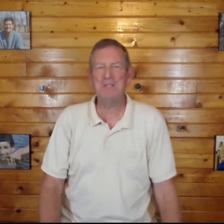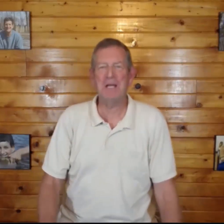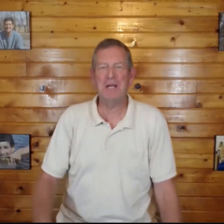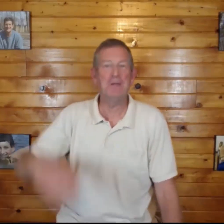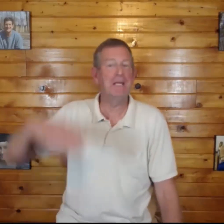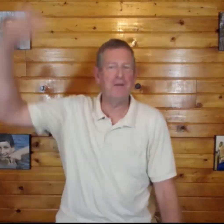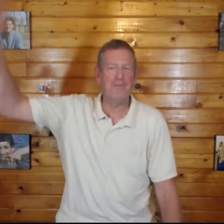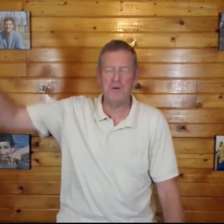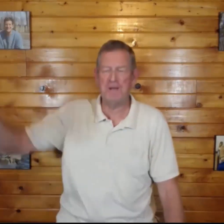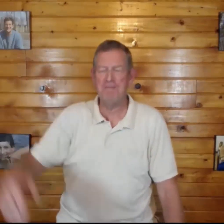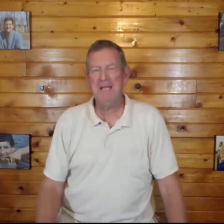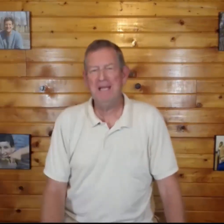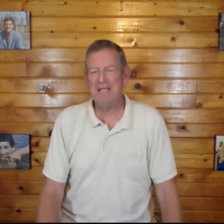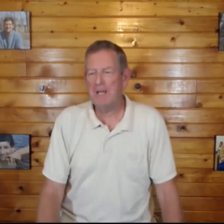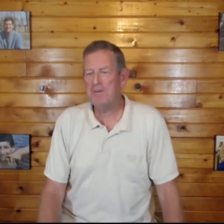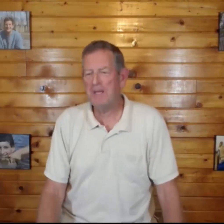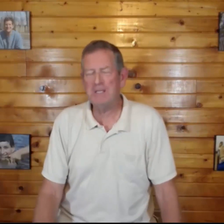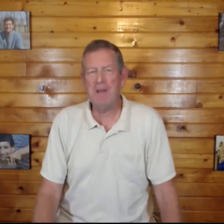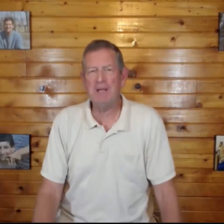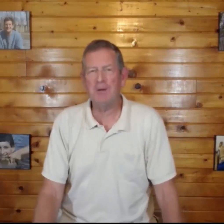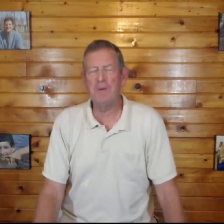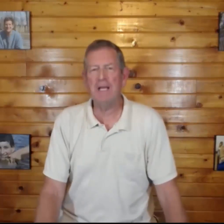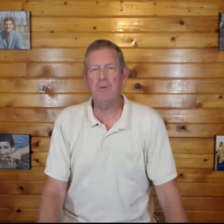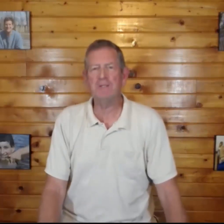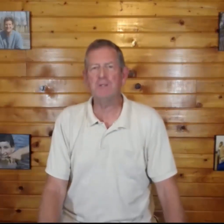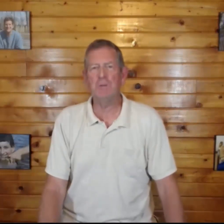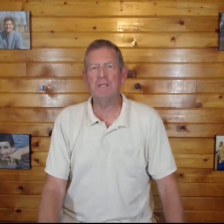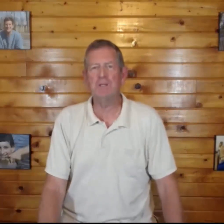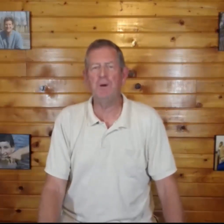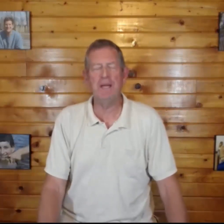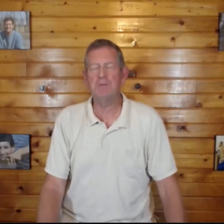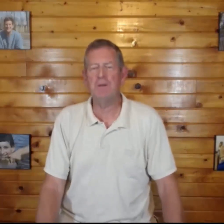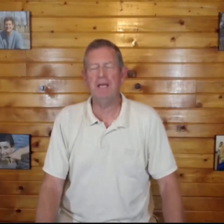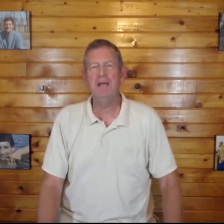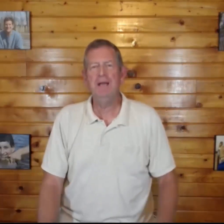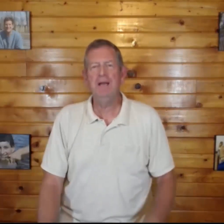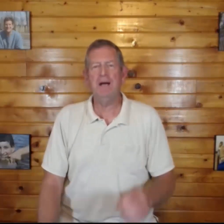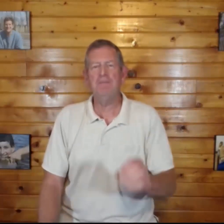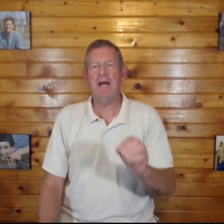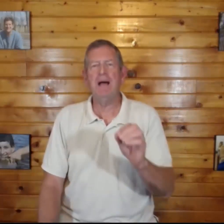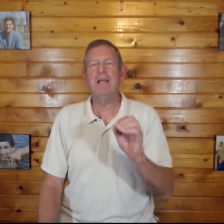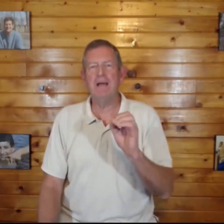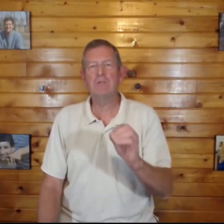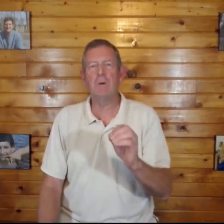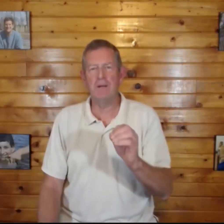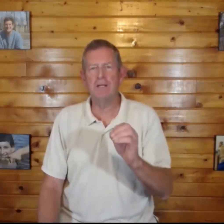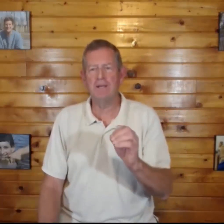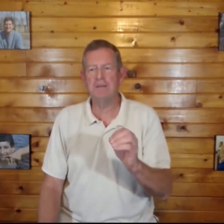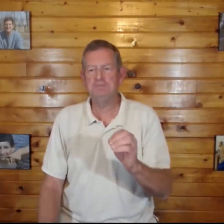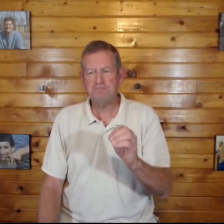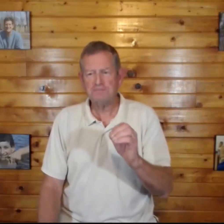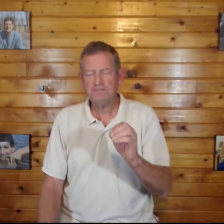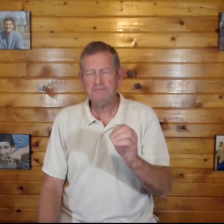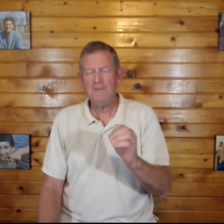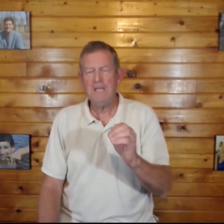it's my son out in California, and so I don't think he's back to relay questions to me at this point. That's okay. I have a story I want to